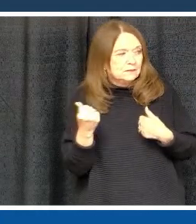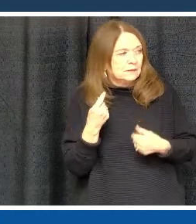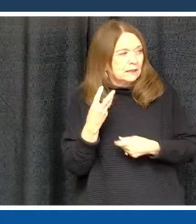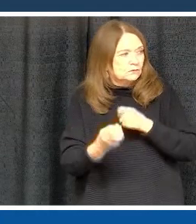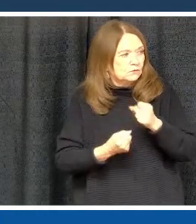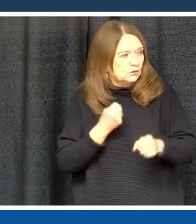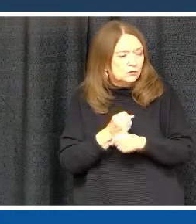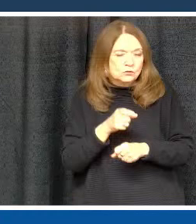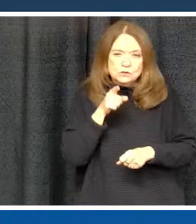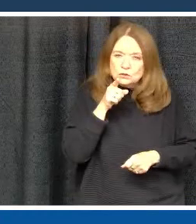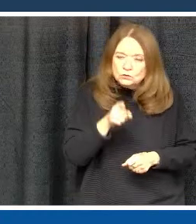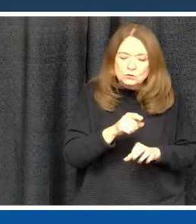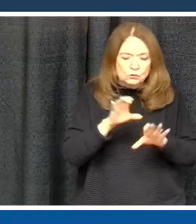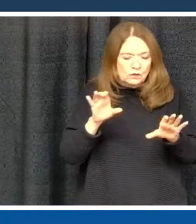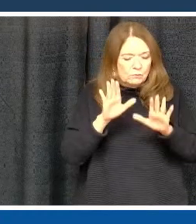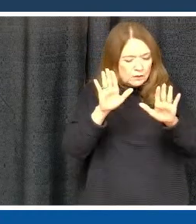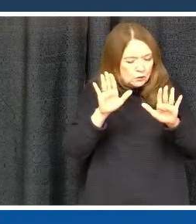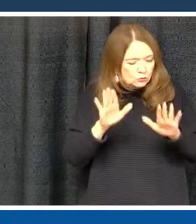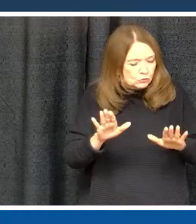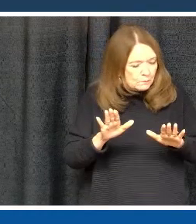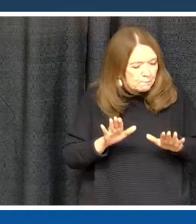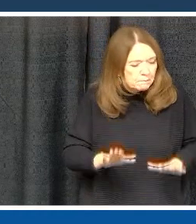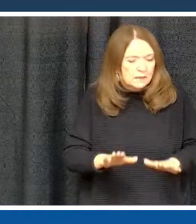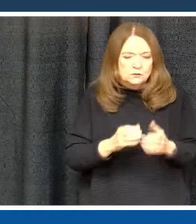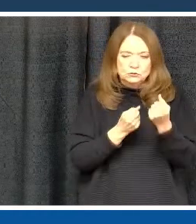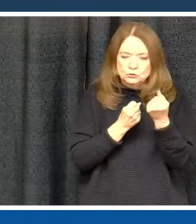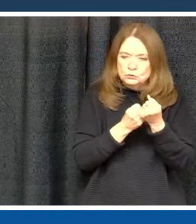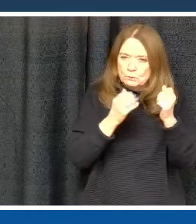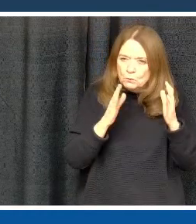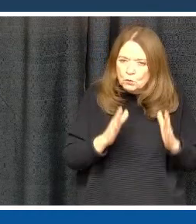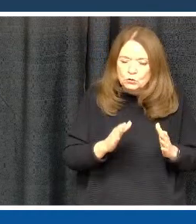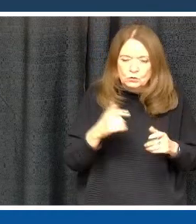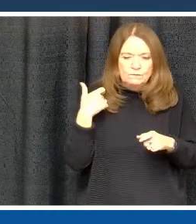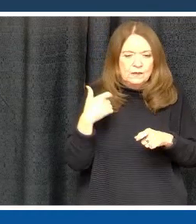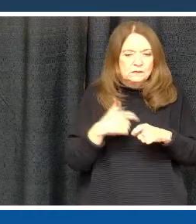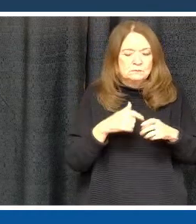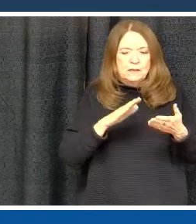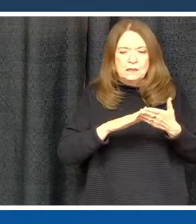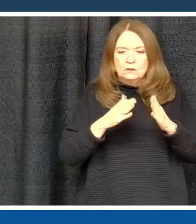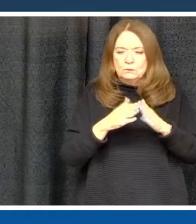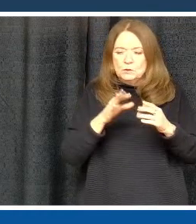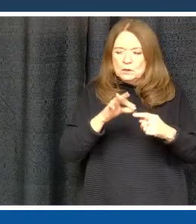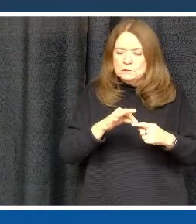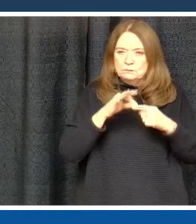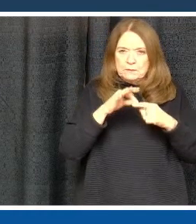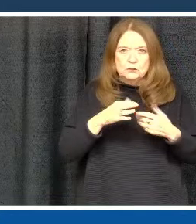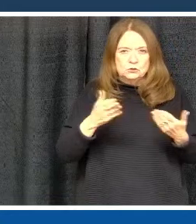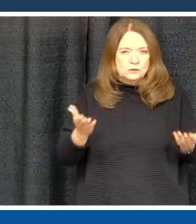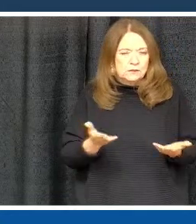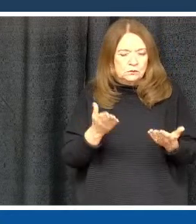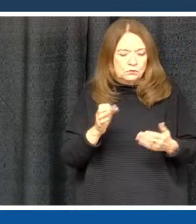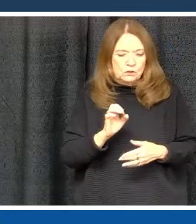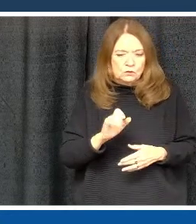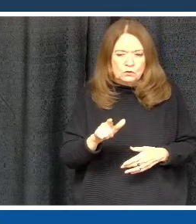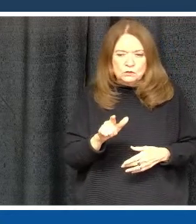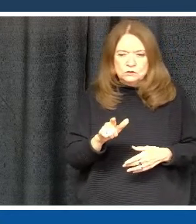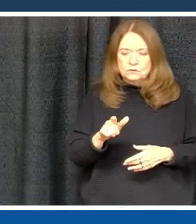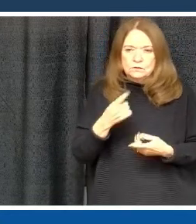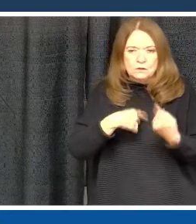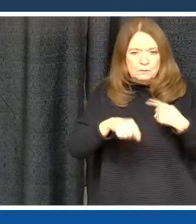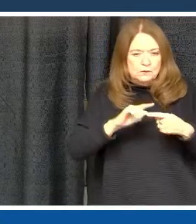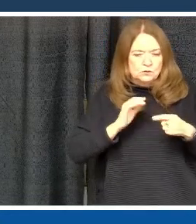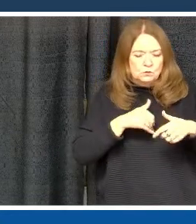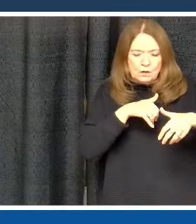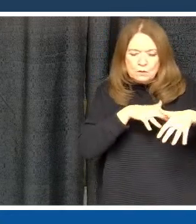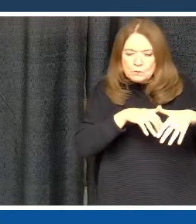you have been a tremendous supporter of the Hispanic community, especially here in Clarksville, coming out to our